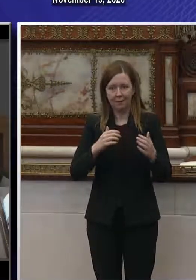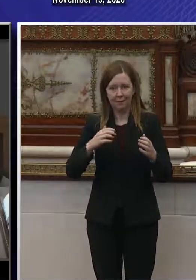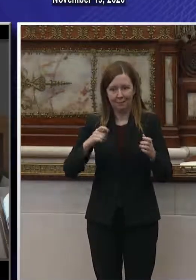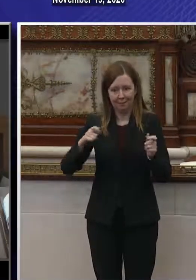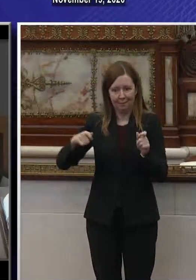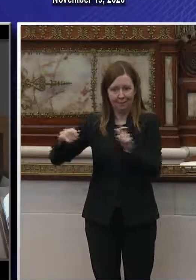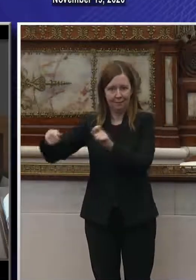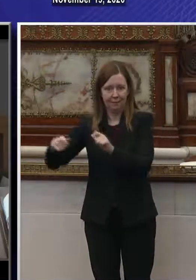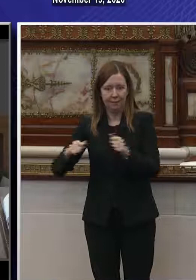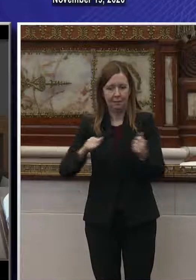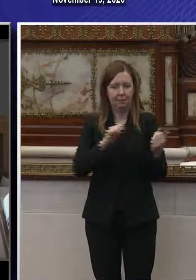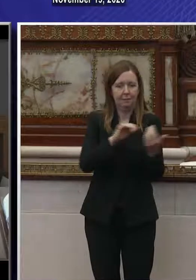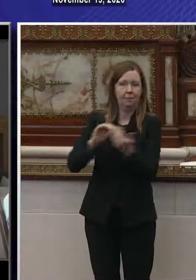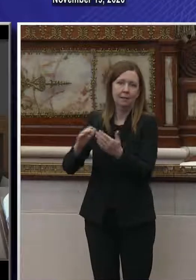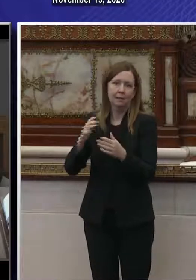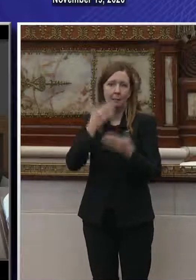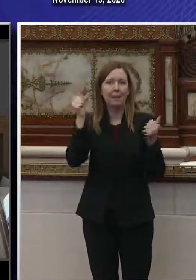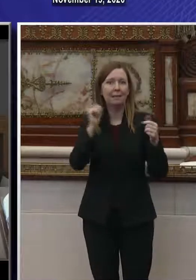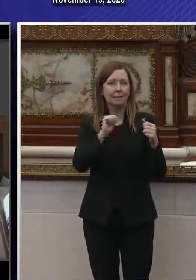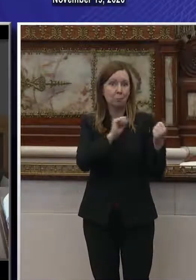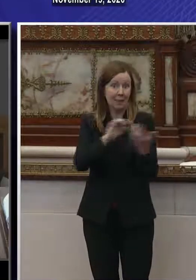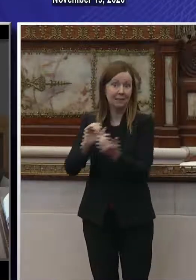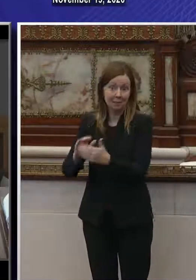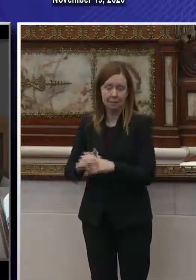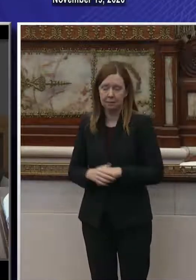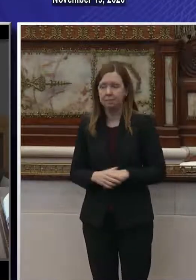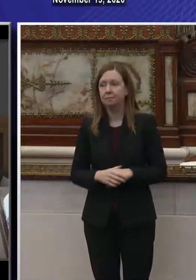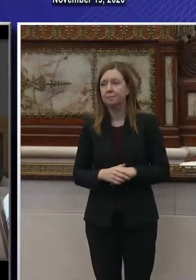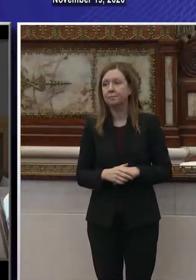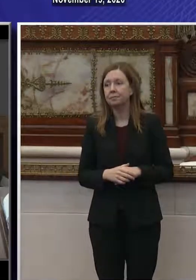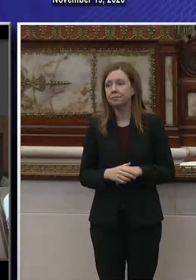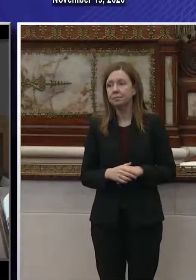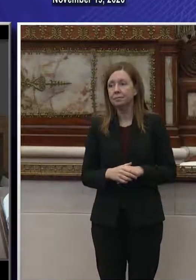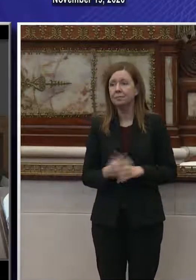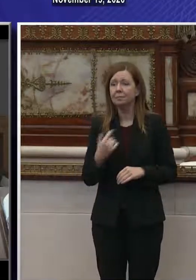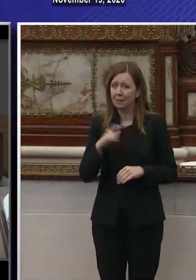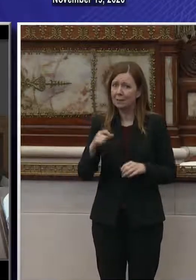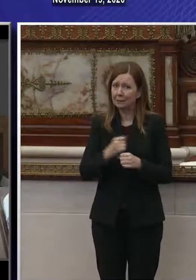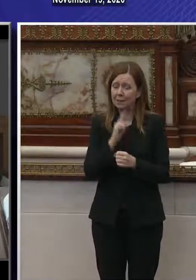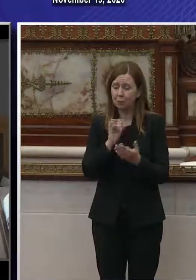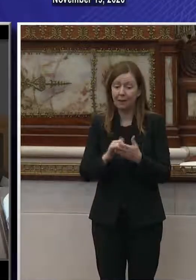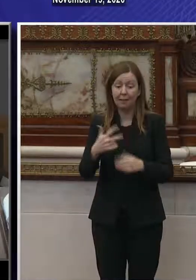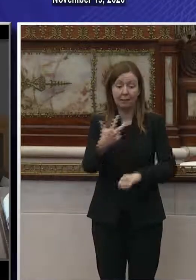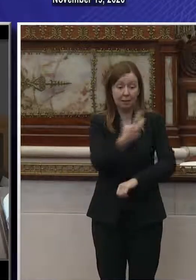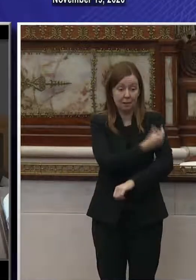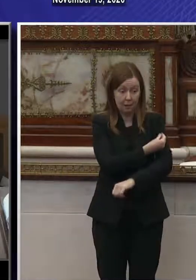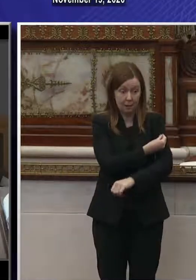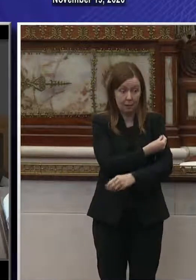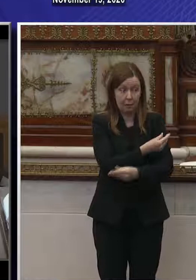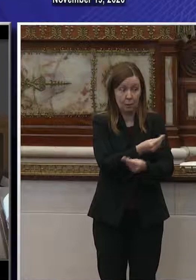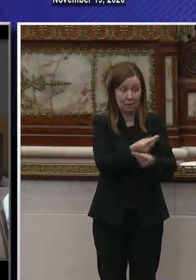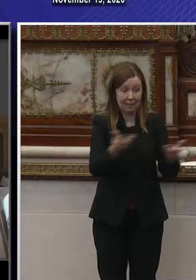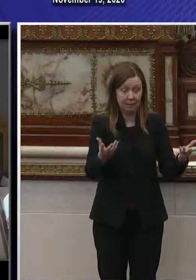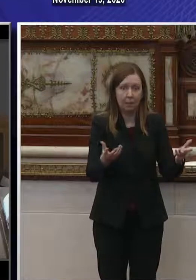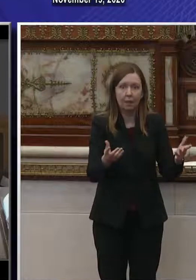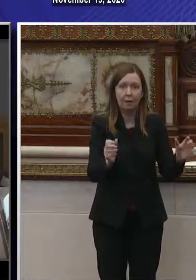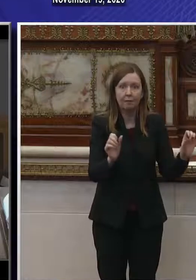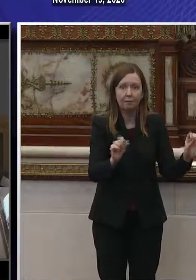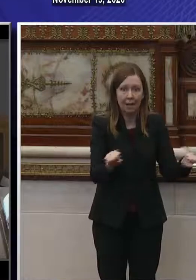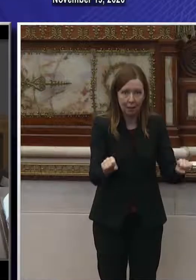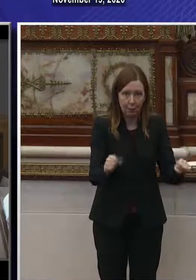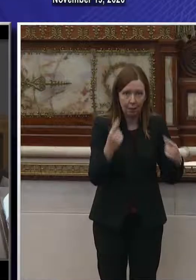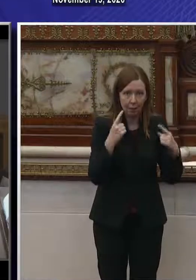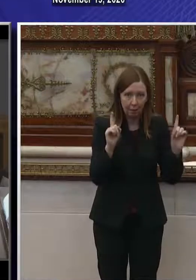and make sure that the vaccine doses we're giving are viable, that we understand